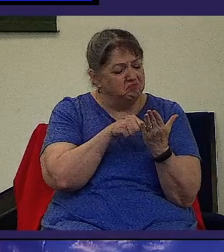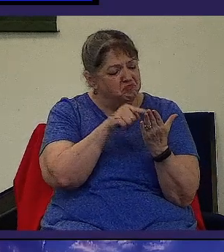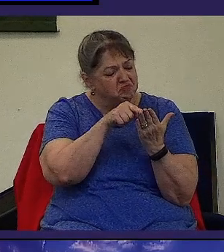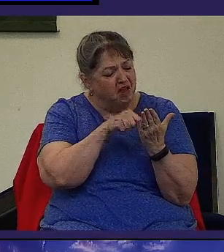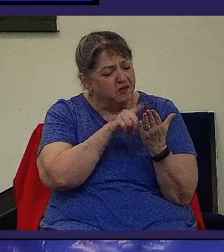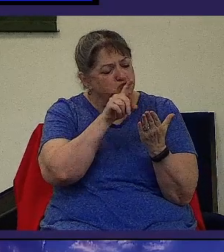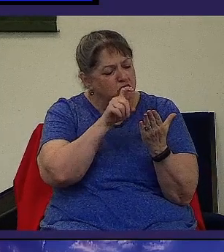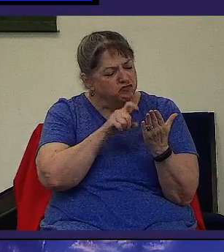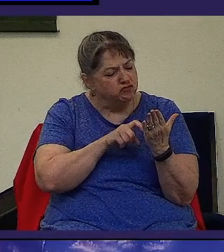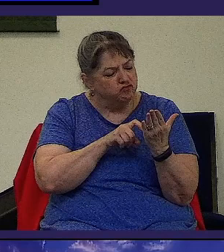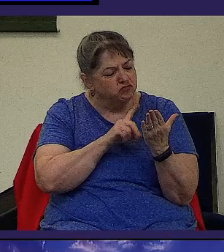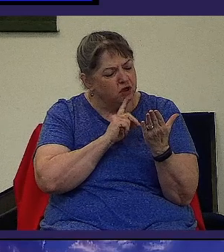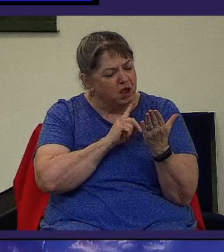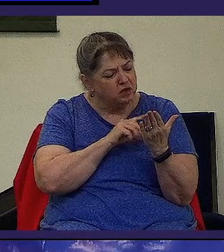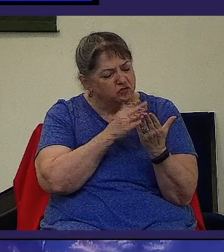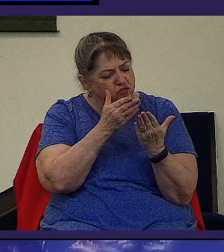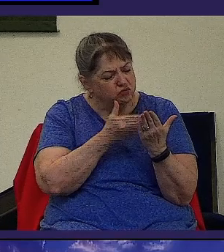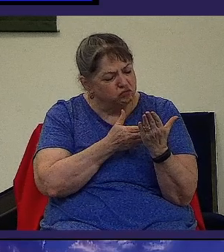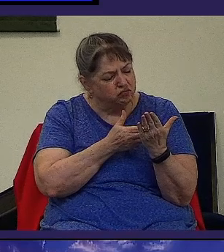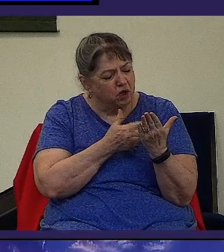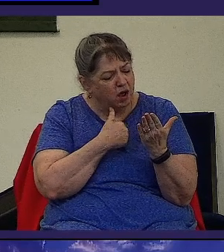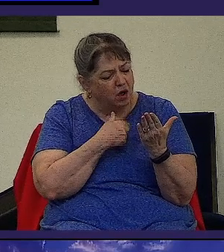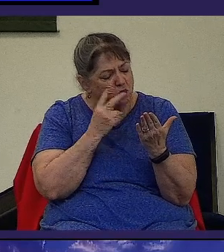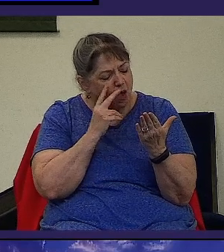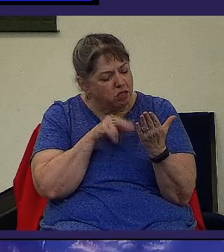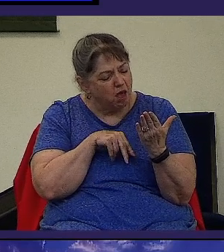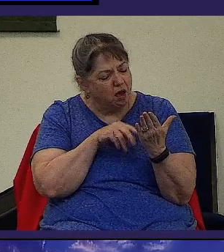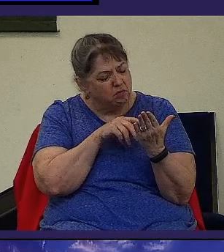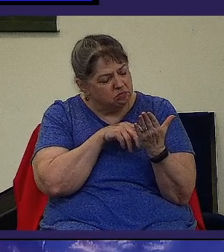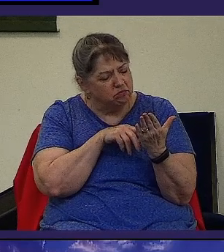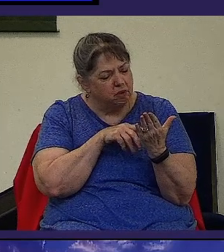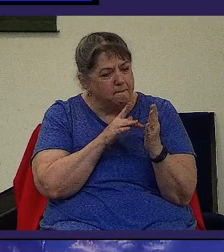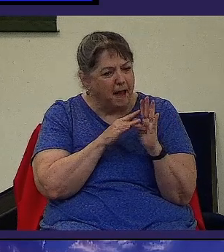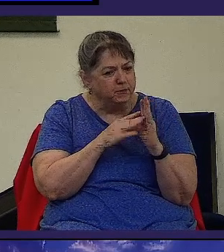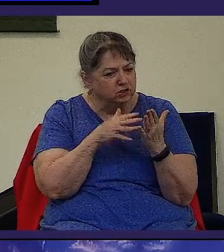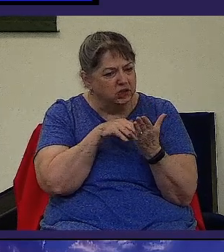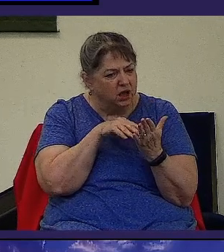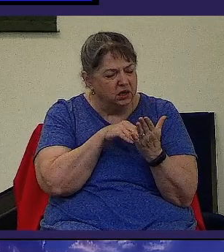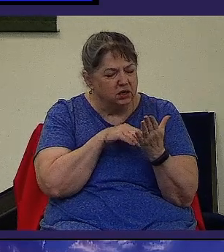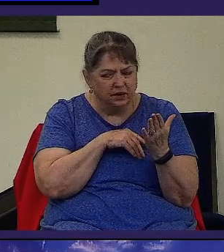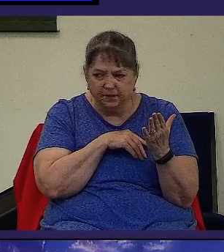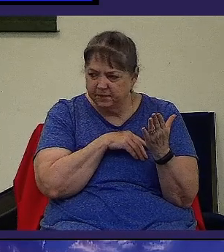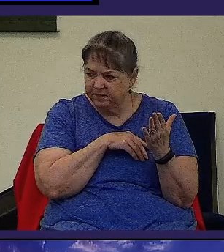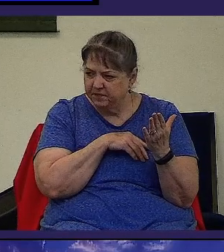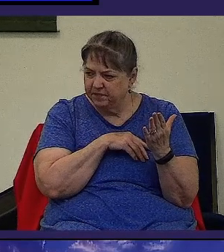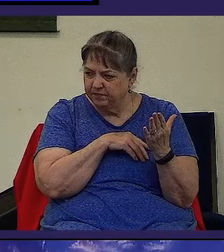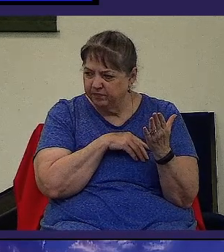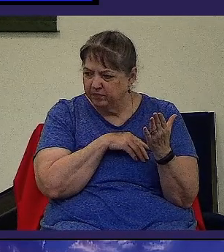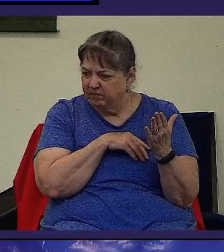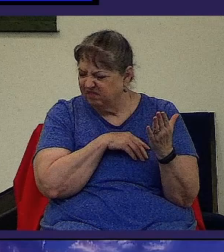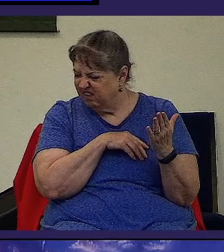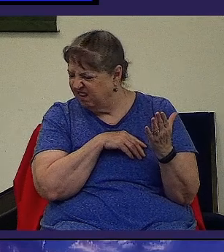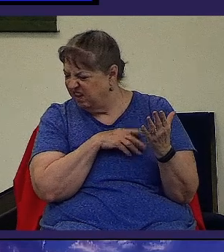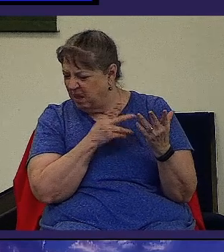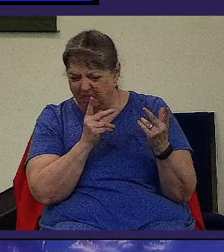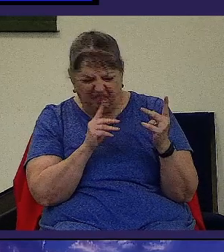so i read the questions and answered them and stuff falling out